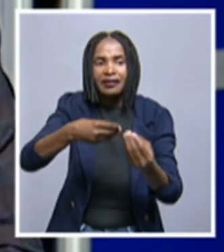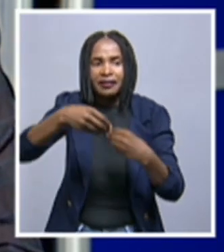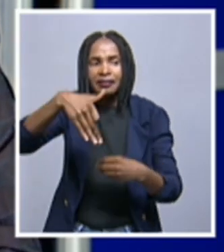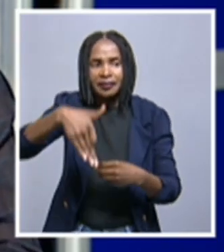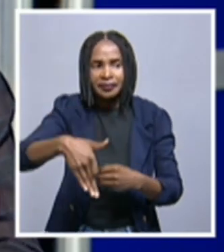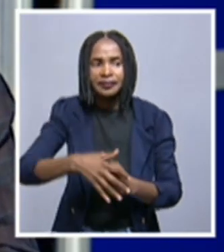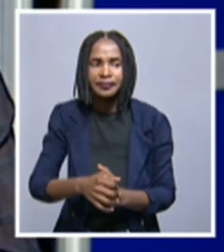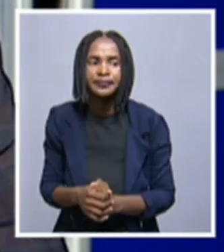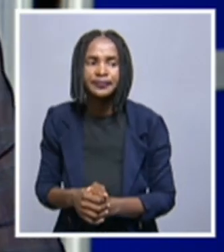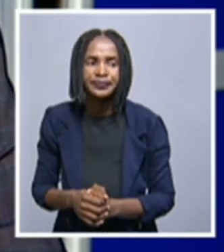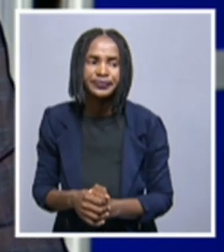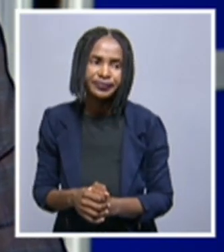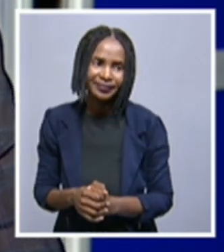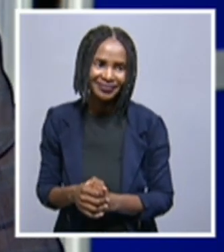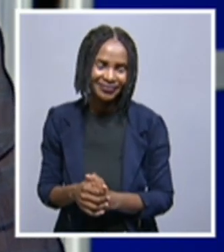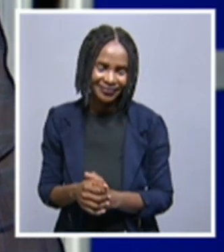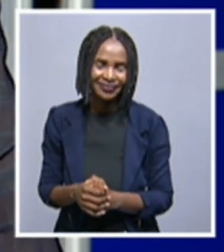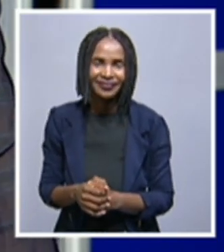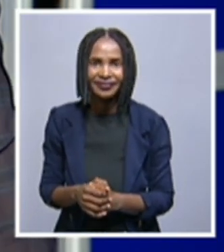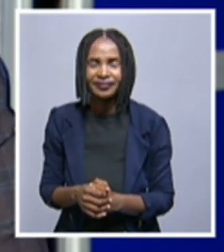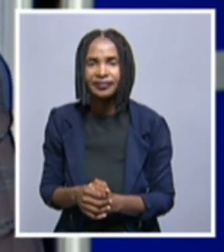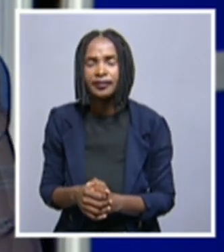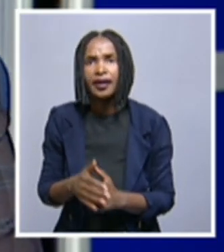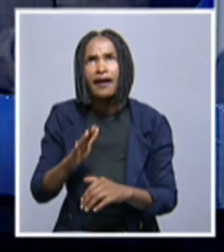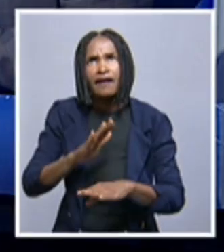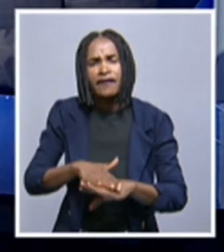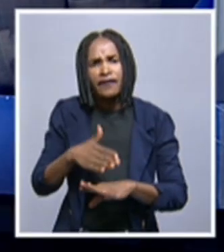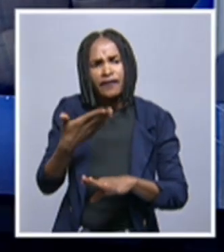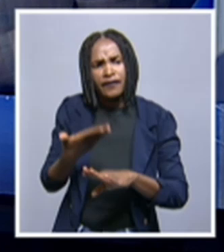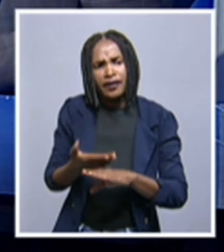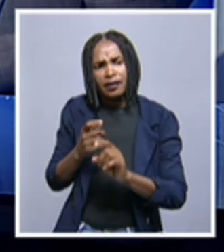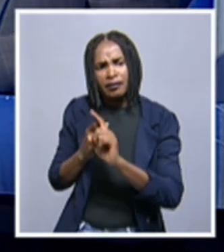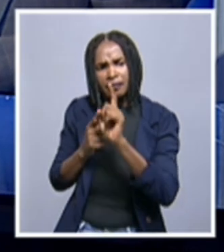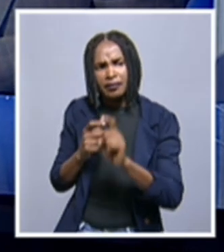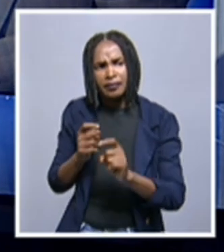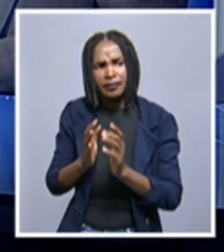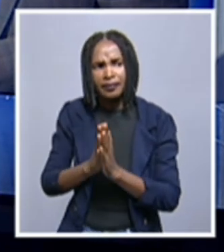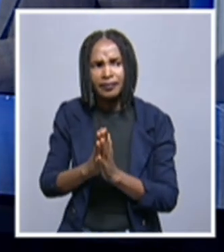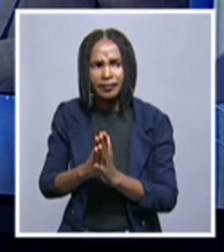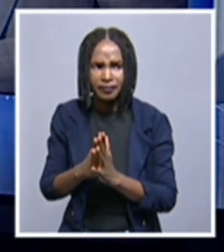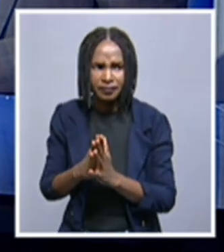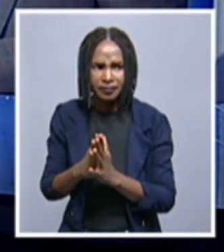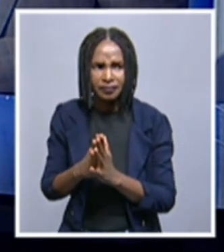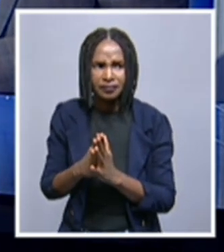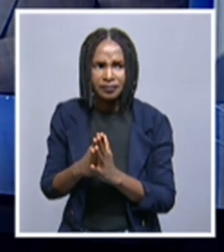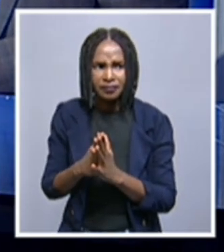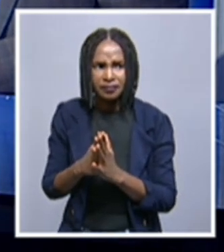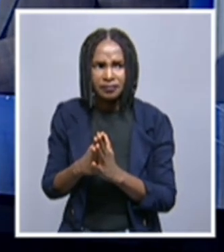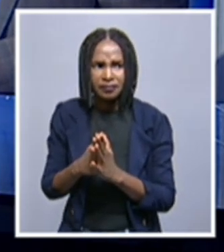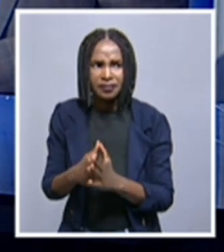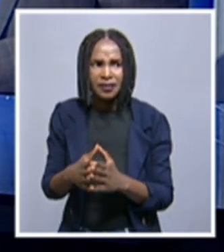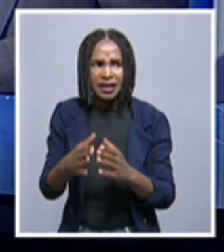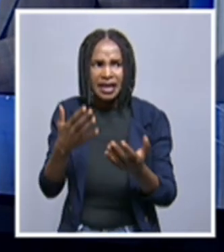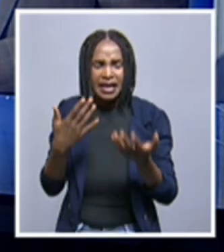as an aftermath of the election. Yeah. What about the individual being voted into power's character versus the political